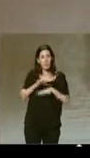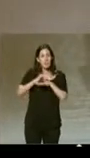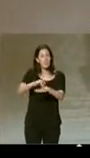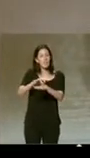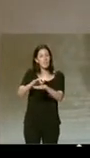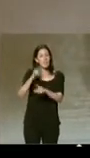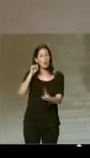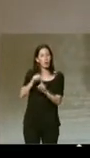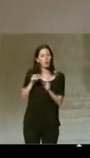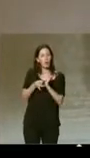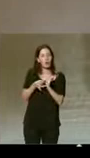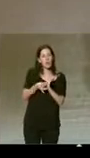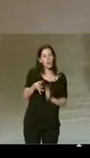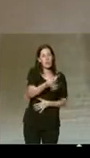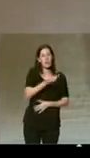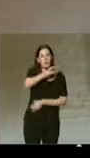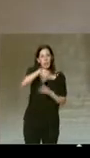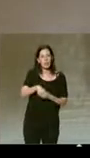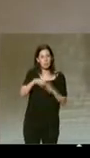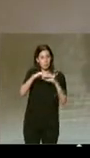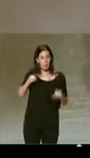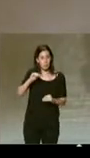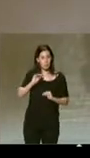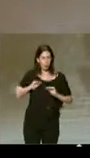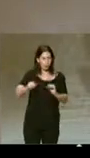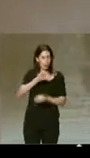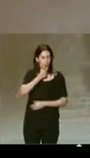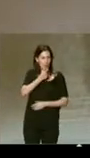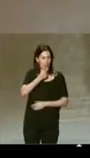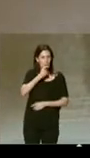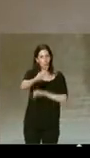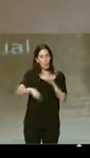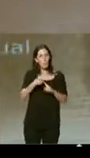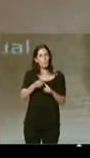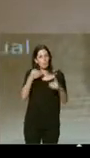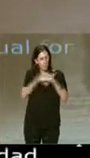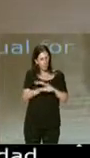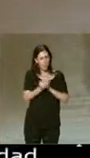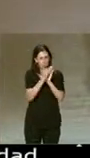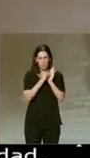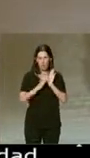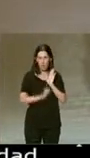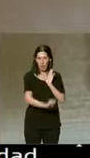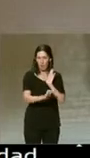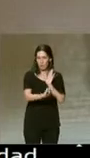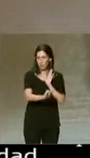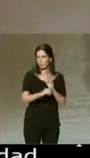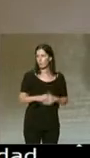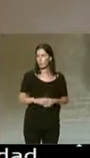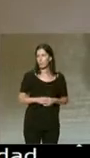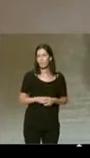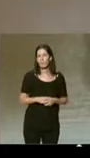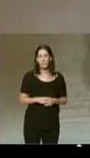in the UK, they have a manual for excellence and quality in the UK universities, and there's a